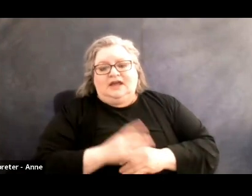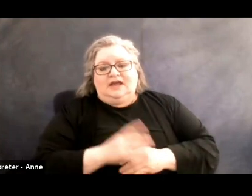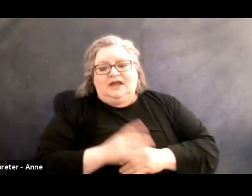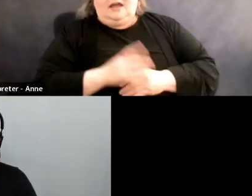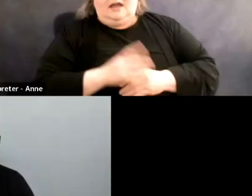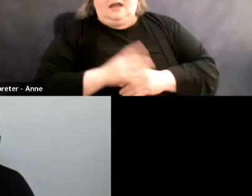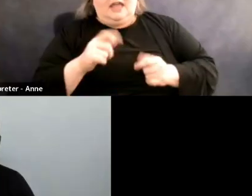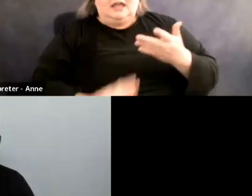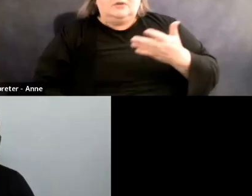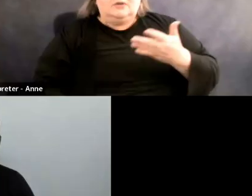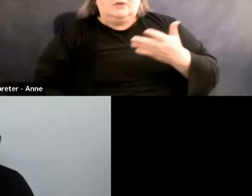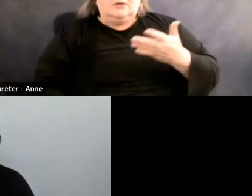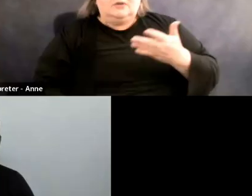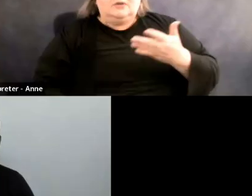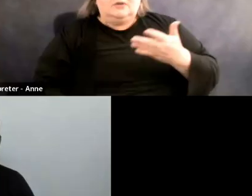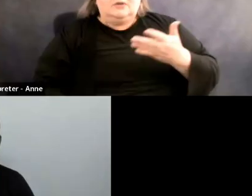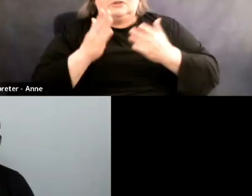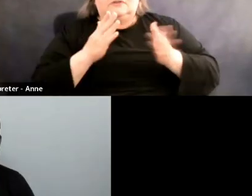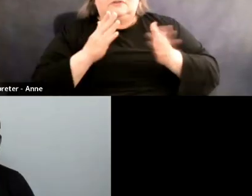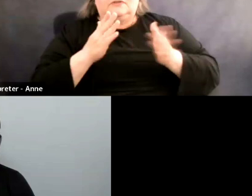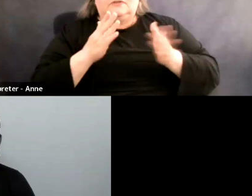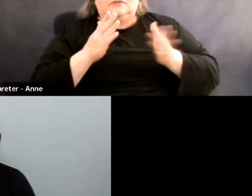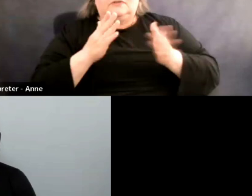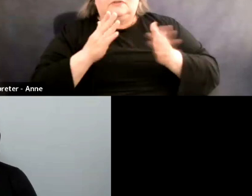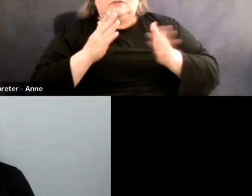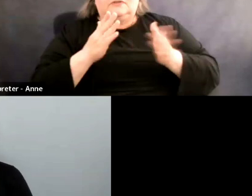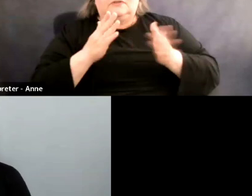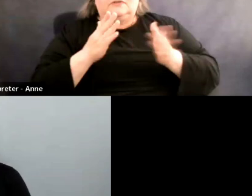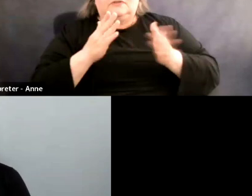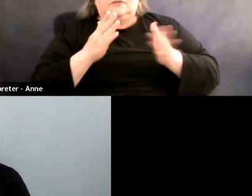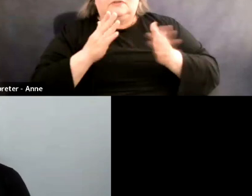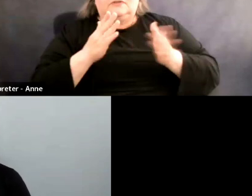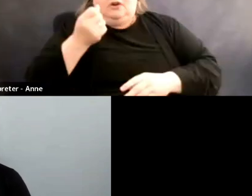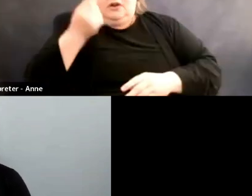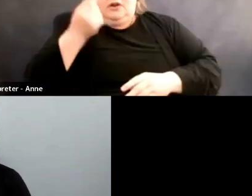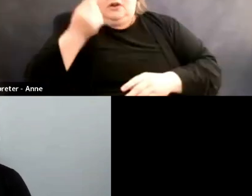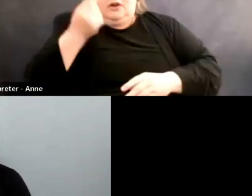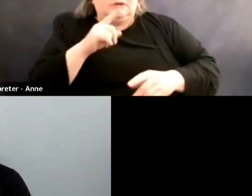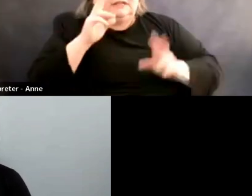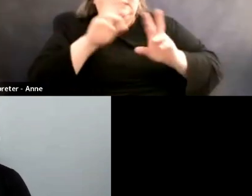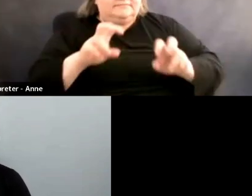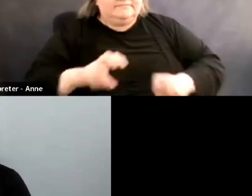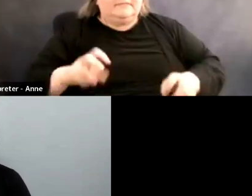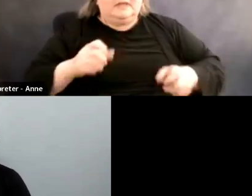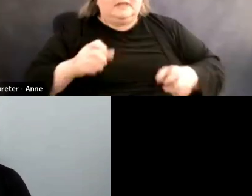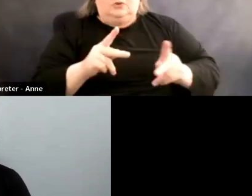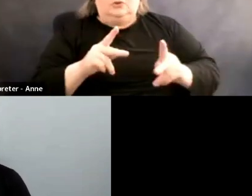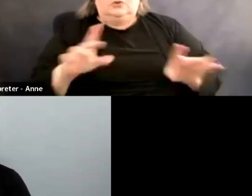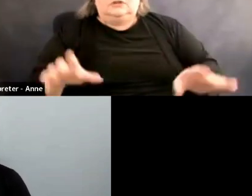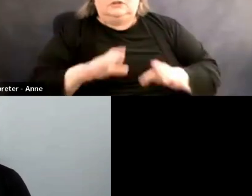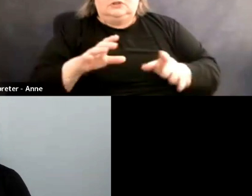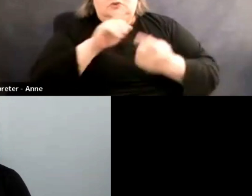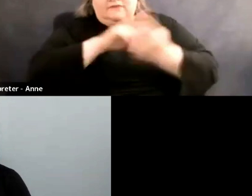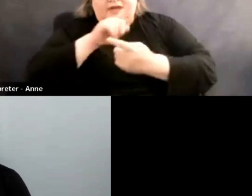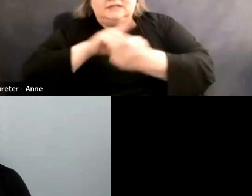the services in a way that they have a much clearer and a better understanding. So really look at opportunities to do